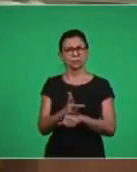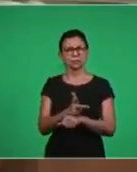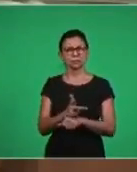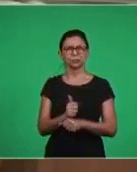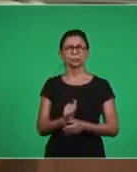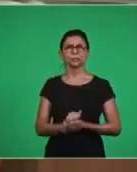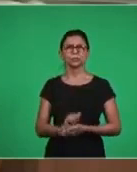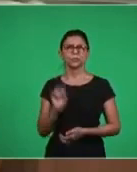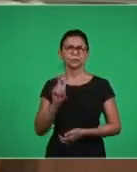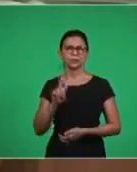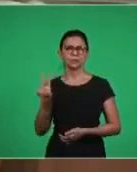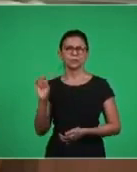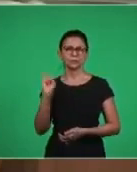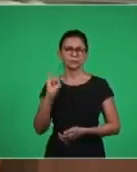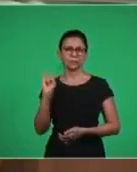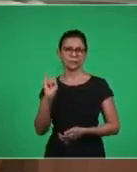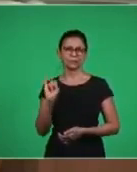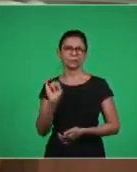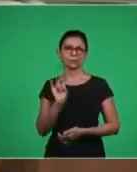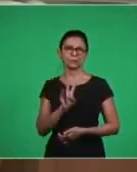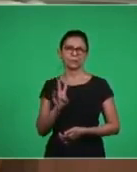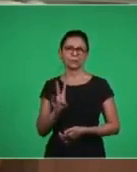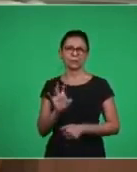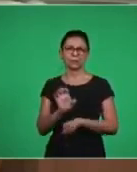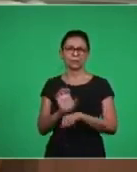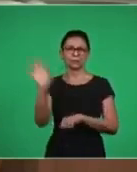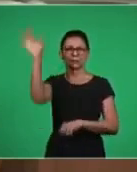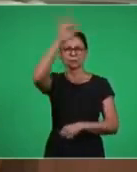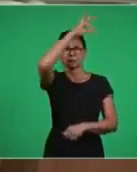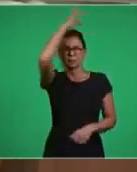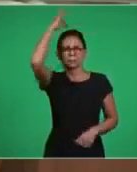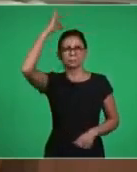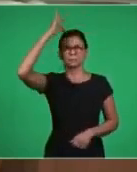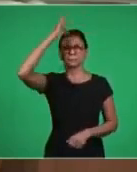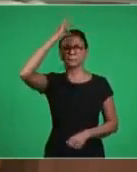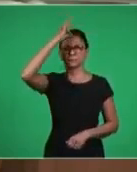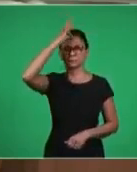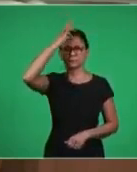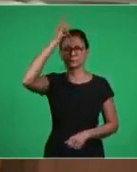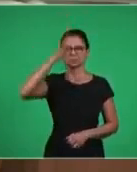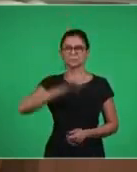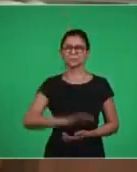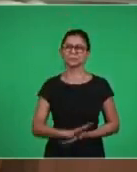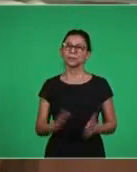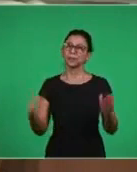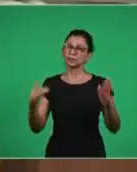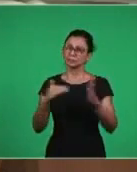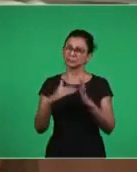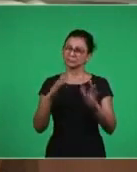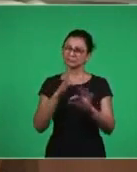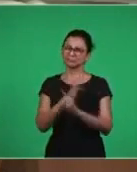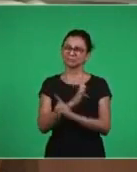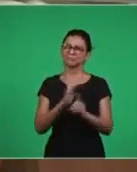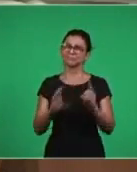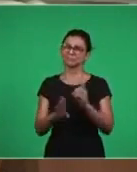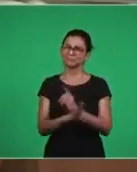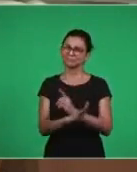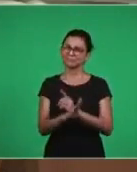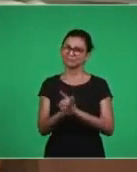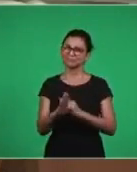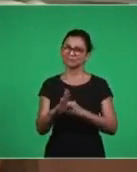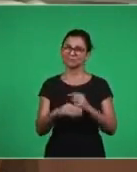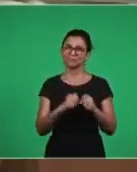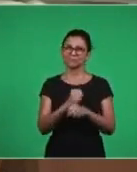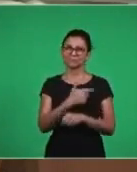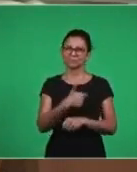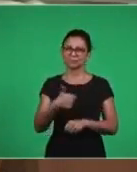central of communication, the borough of Itaparica in Vila Velha, in the state of Espírito Santo, Brazil. And on this last Sunday School of the